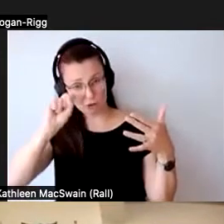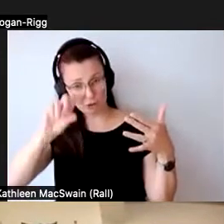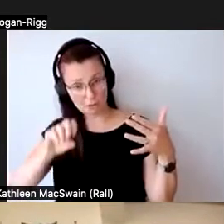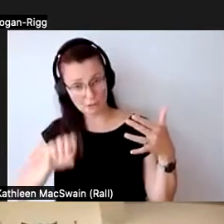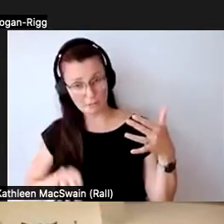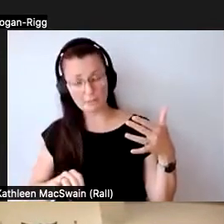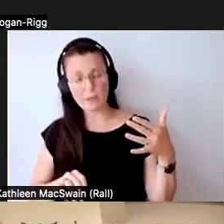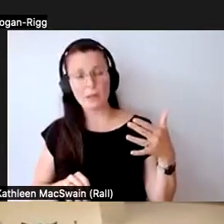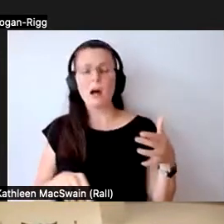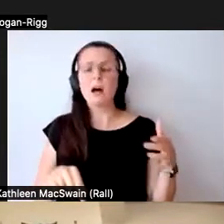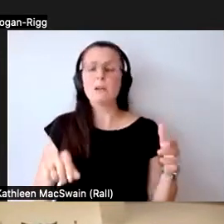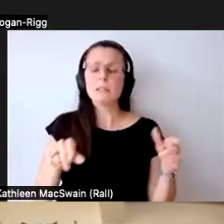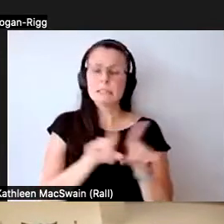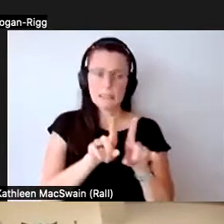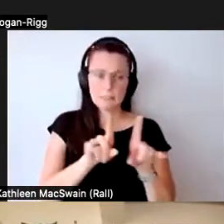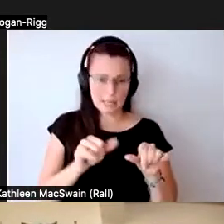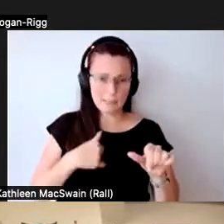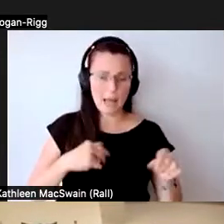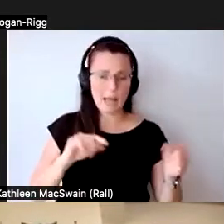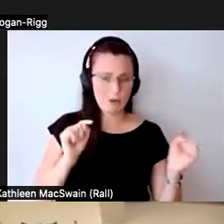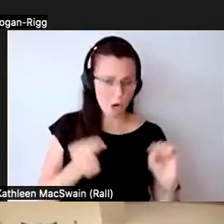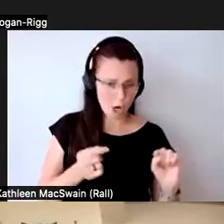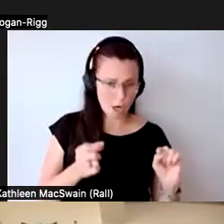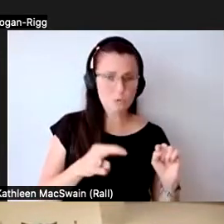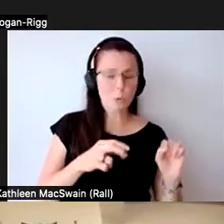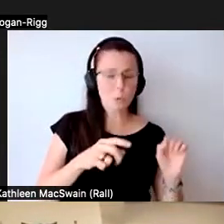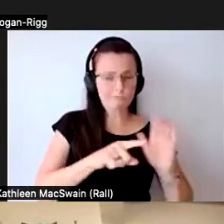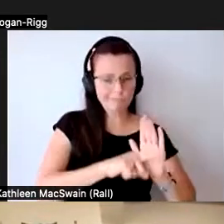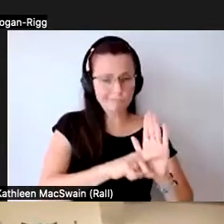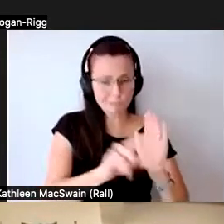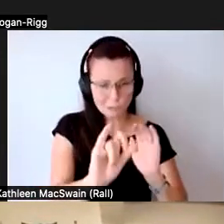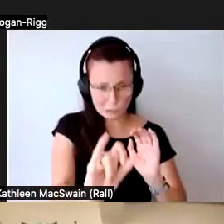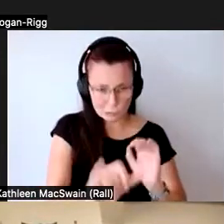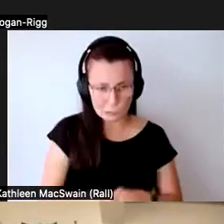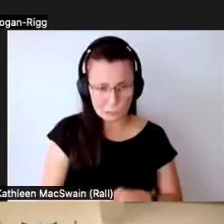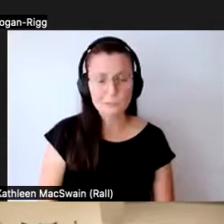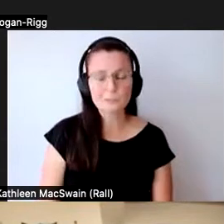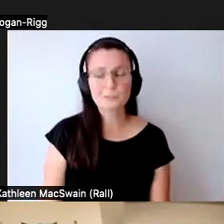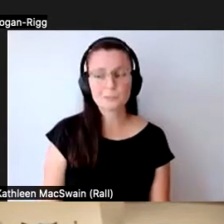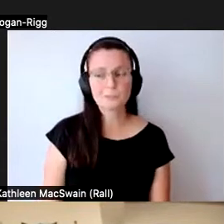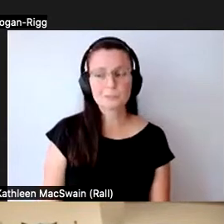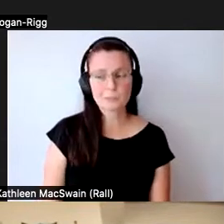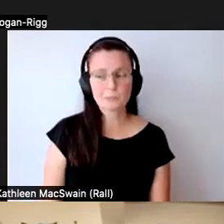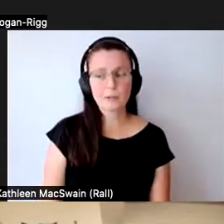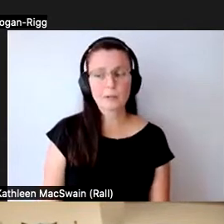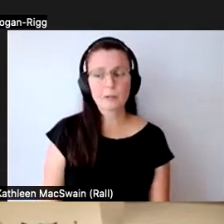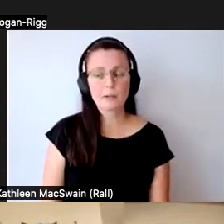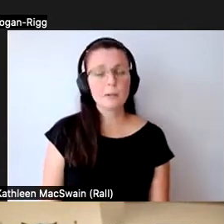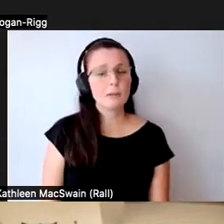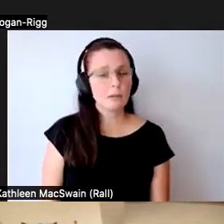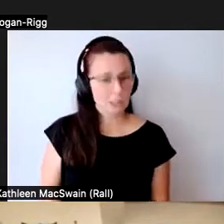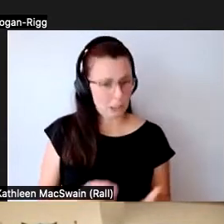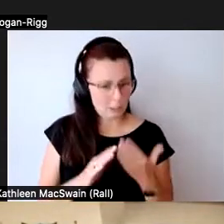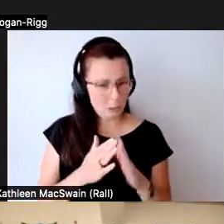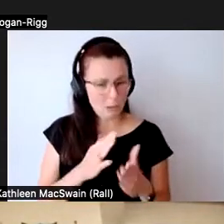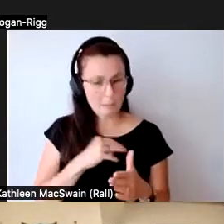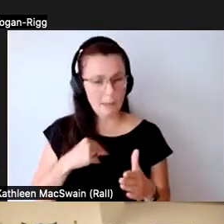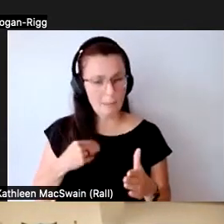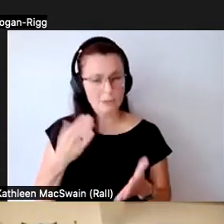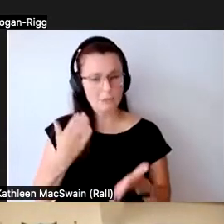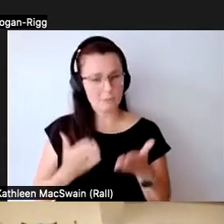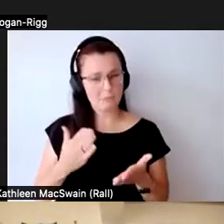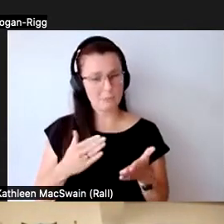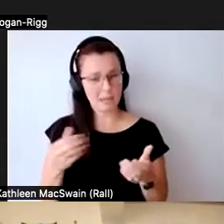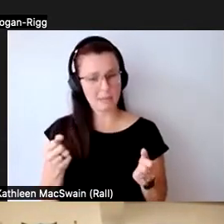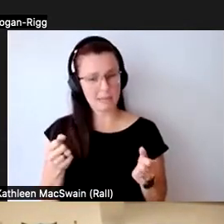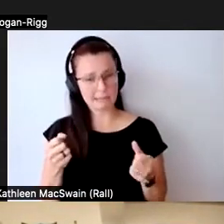consequences of fear amongst community members and other substance use treatment